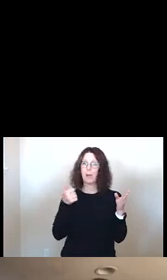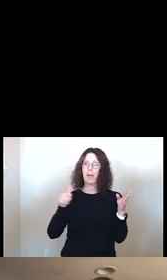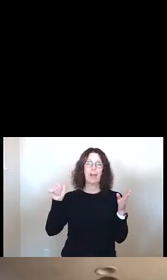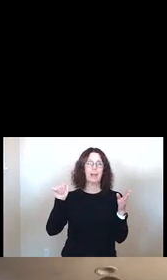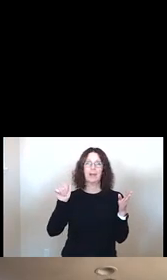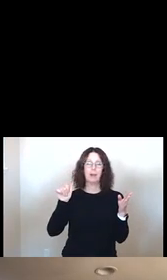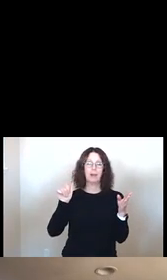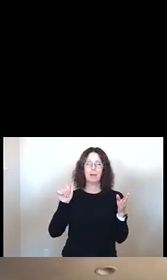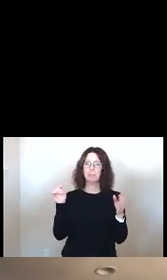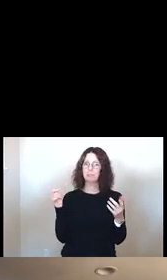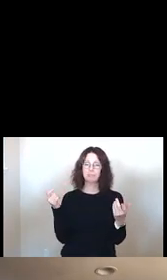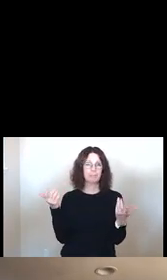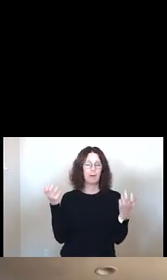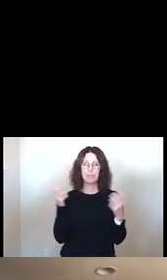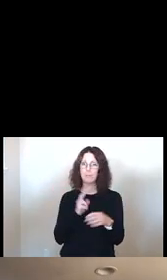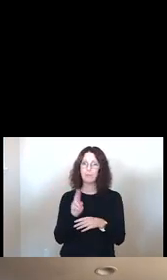community.